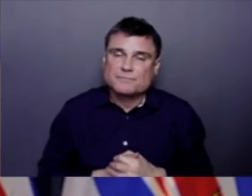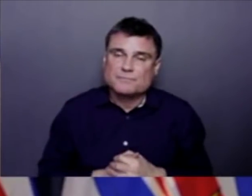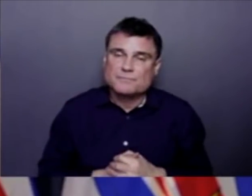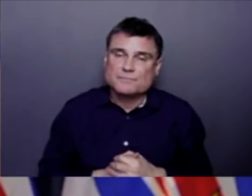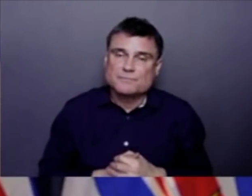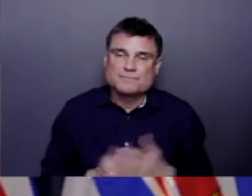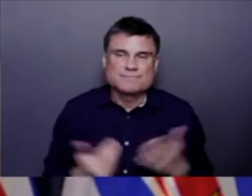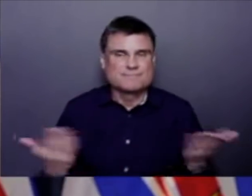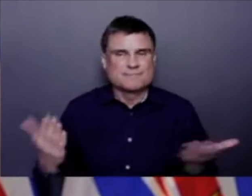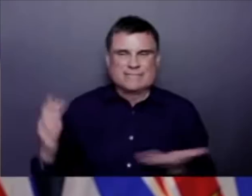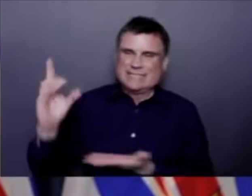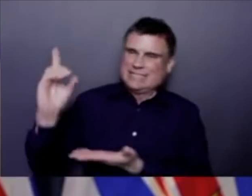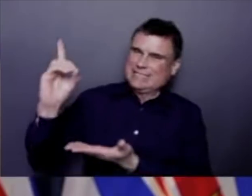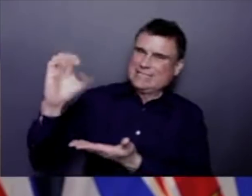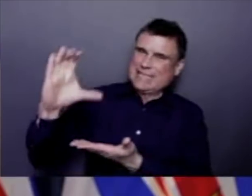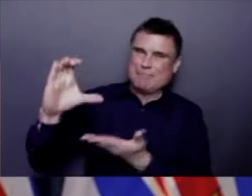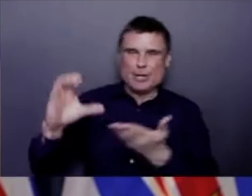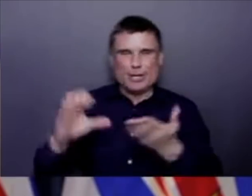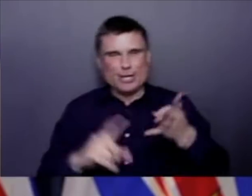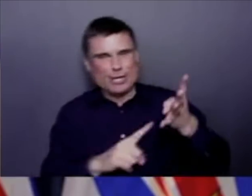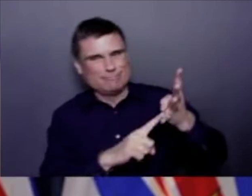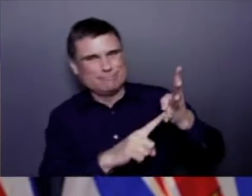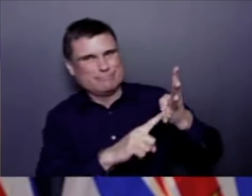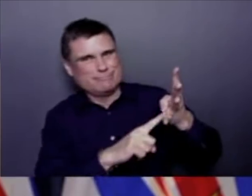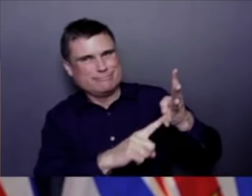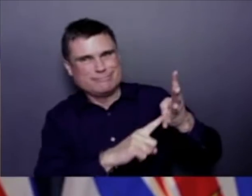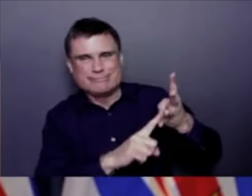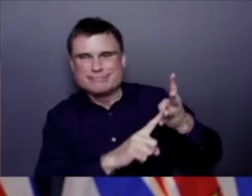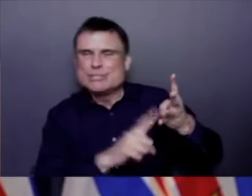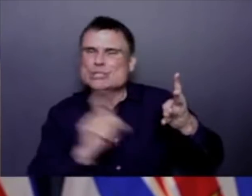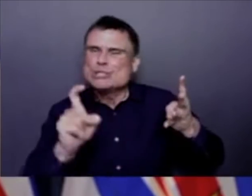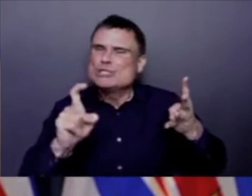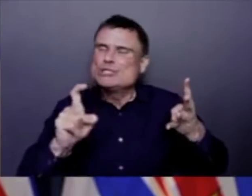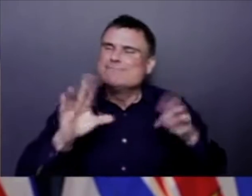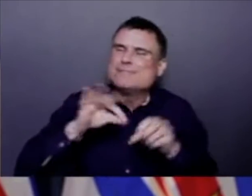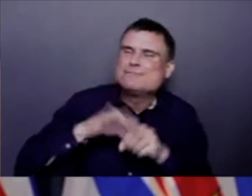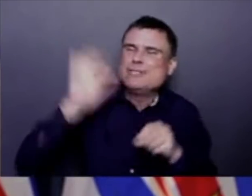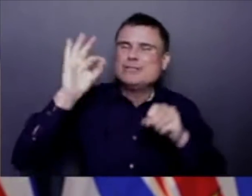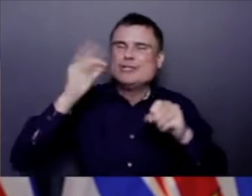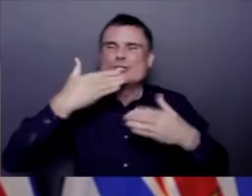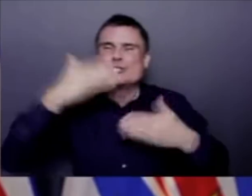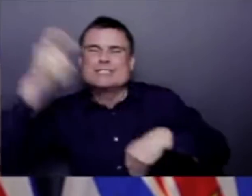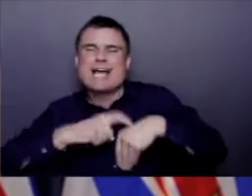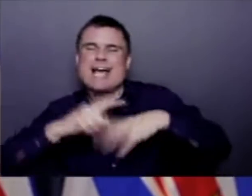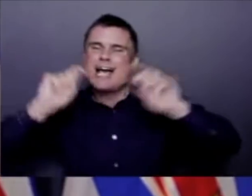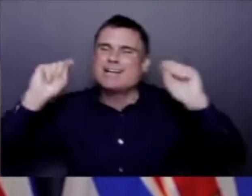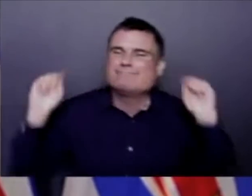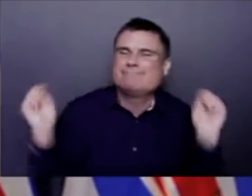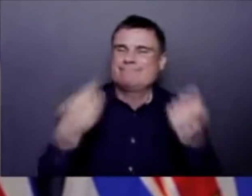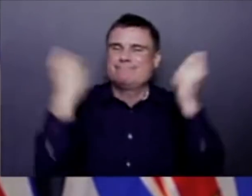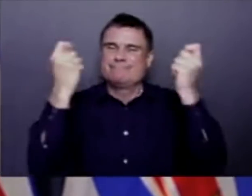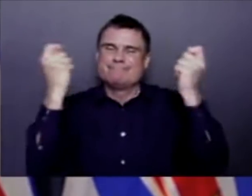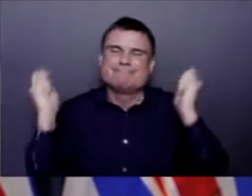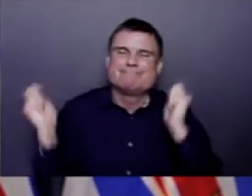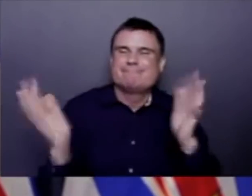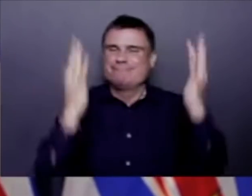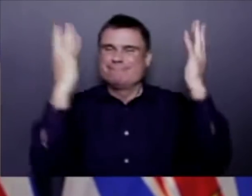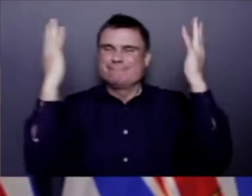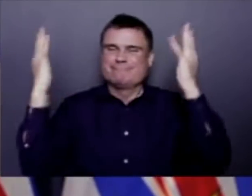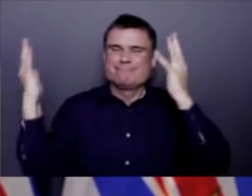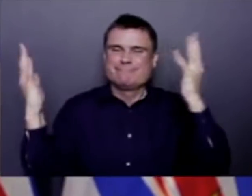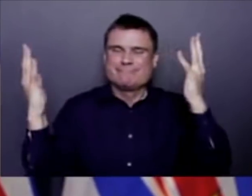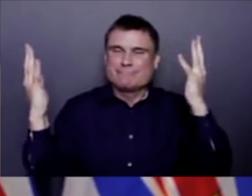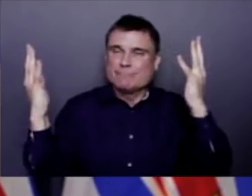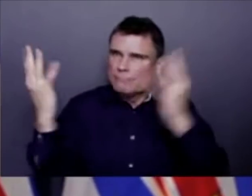even of coming together ordinarily. And so these are very difficult moments, and we want to ensure that everyone understands